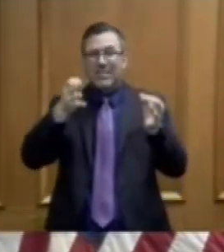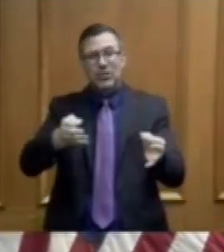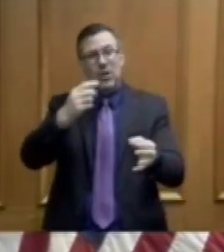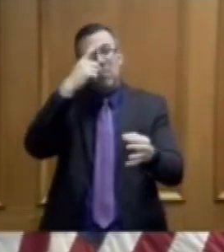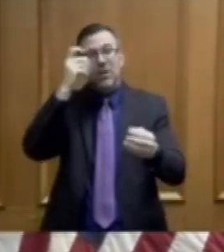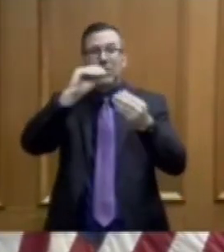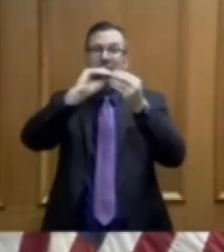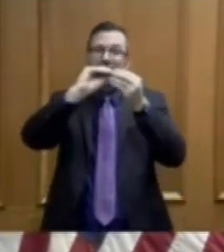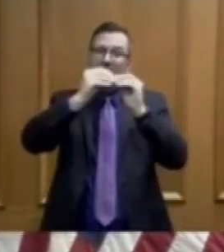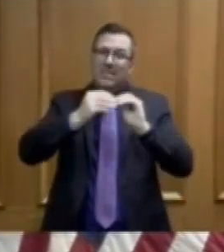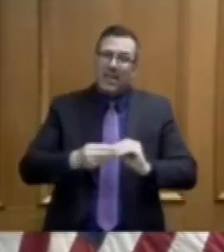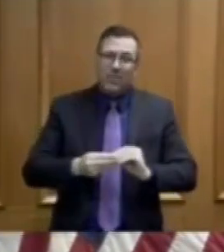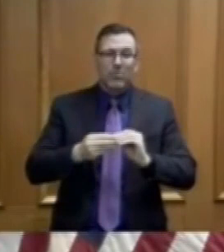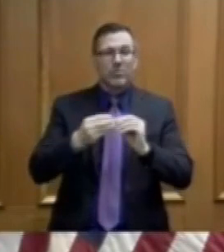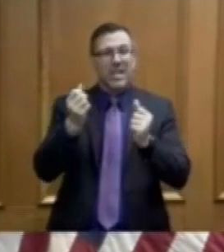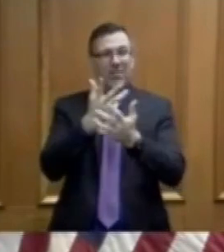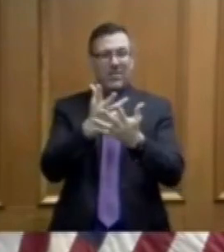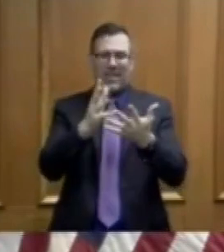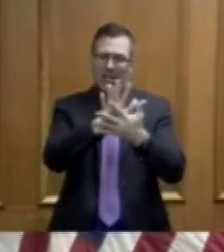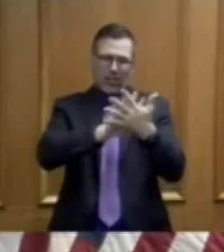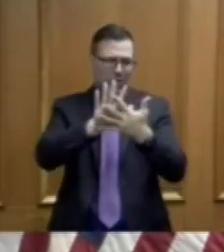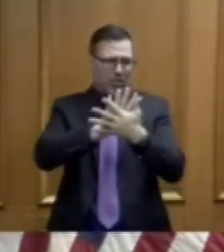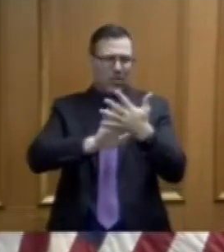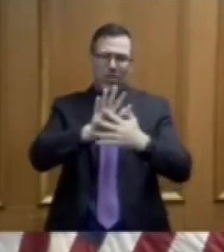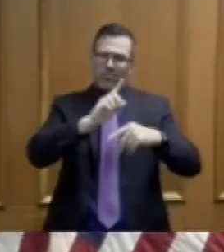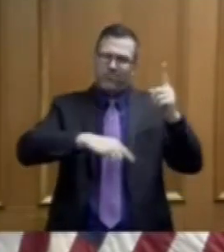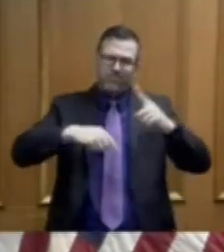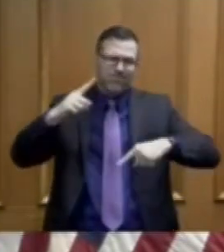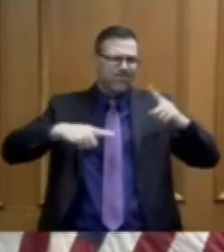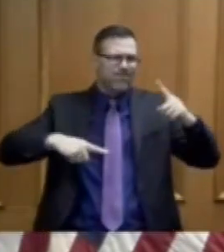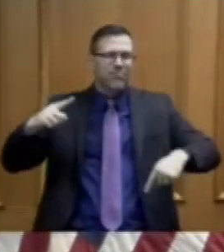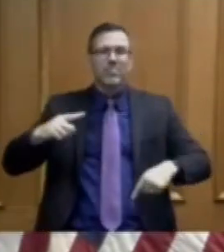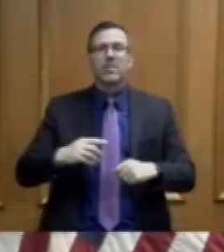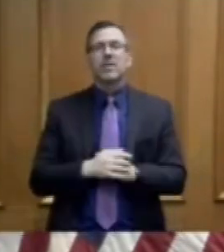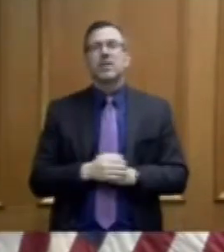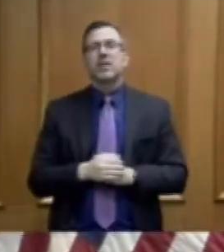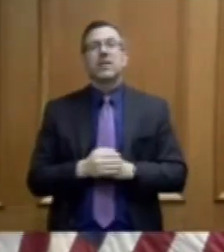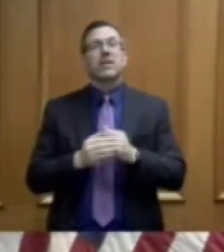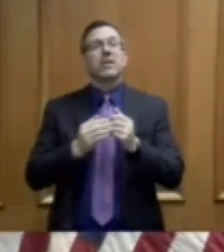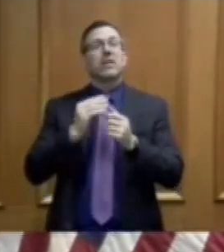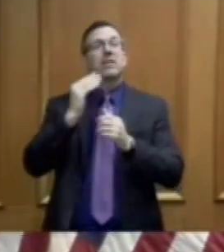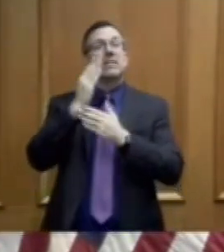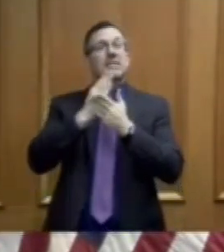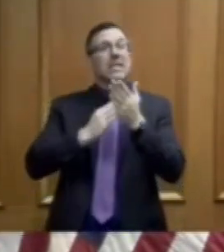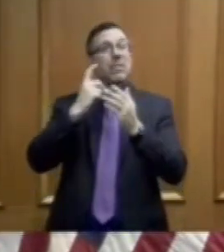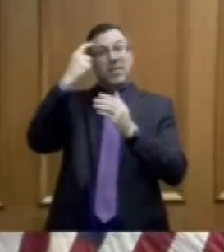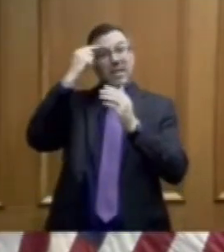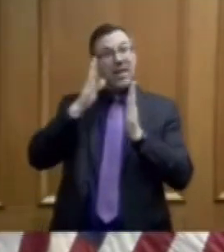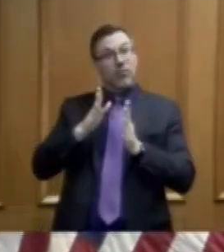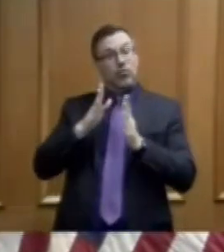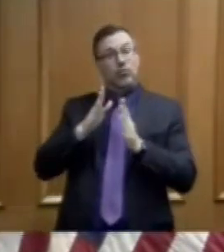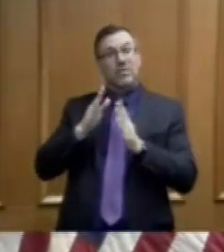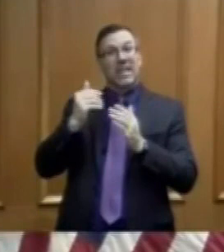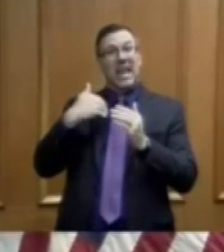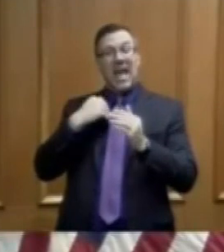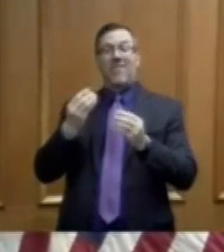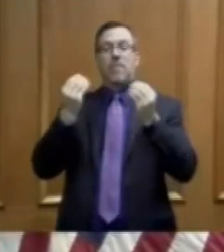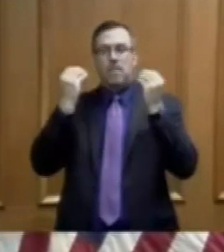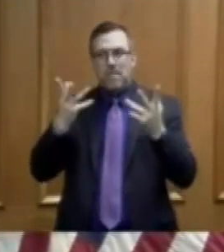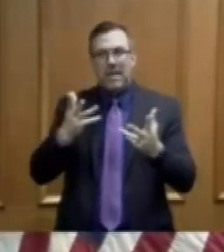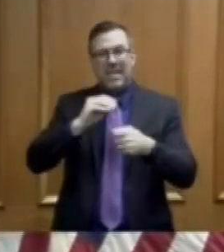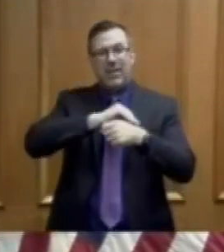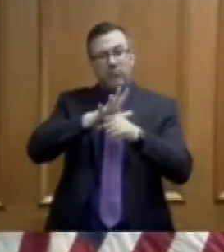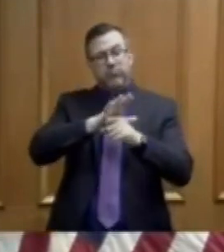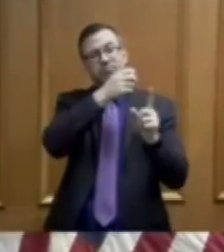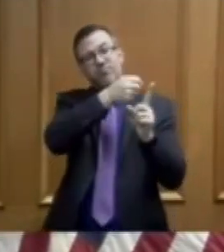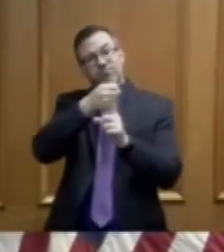Even as I said before yesterday, some of the governors of the hardest hit states now question their approaches as being the best